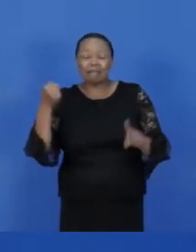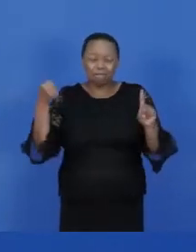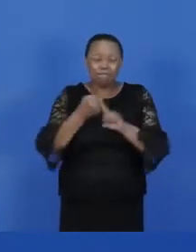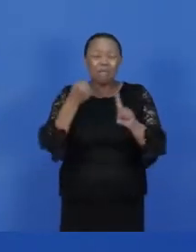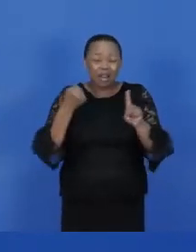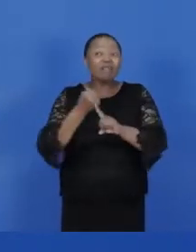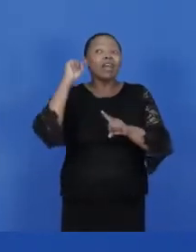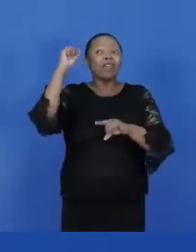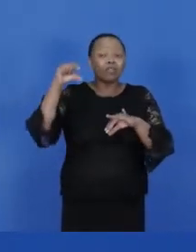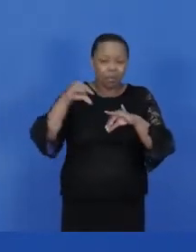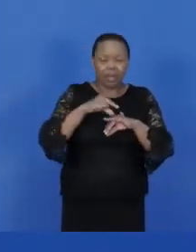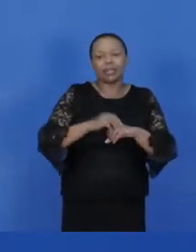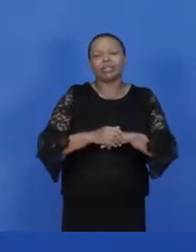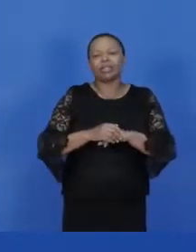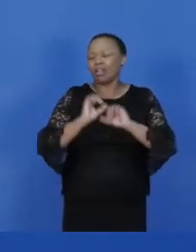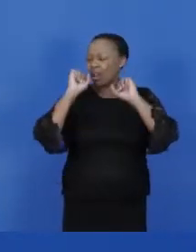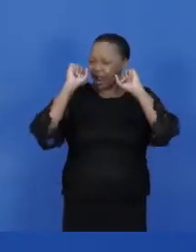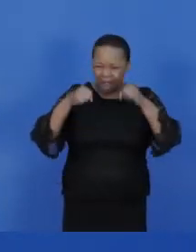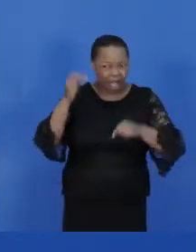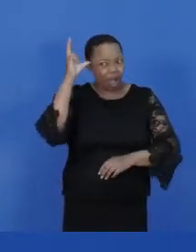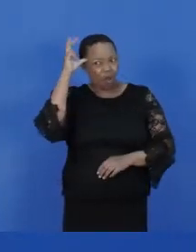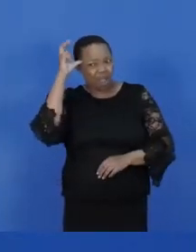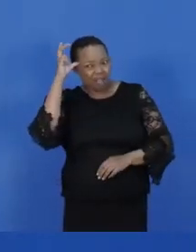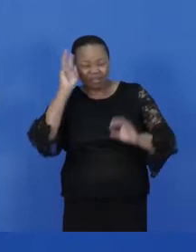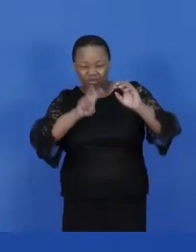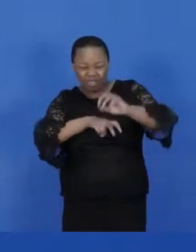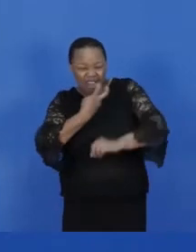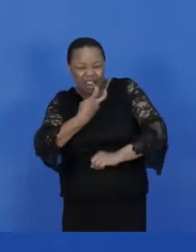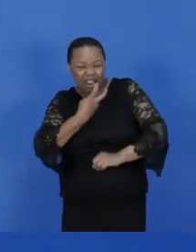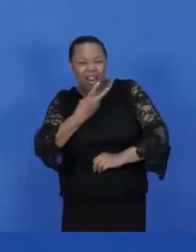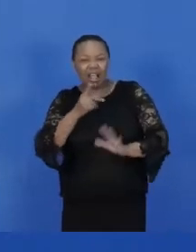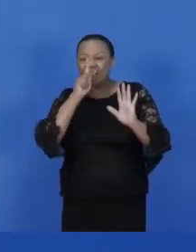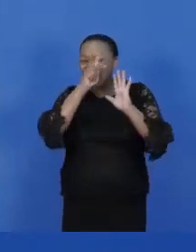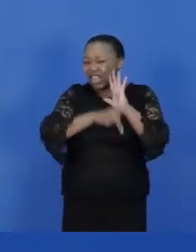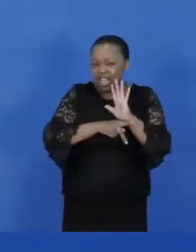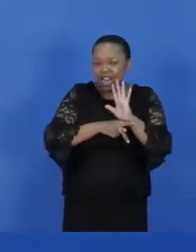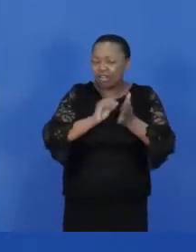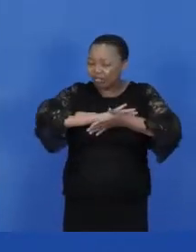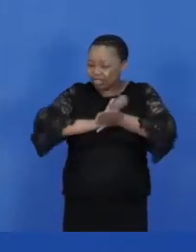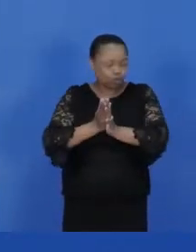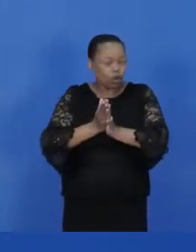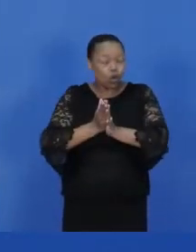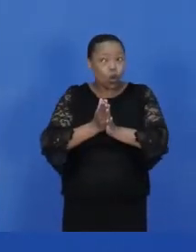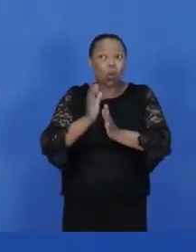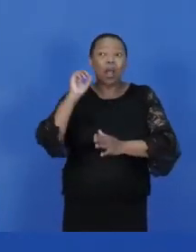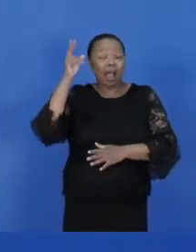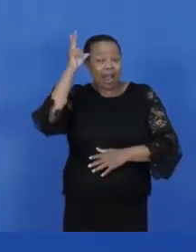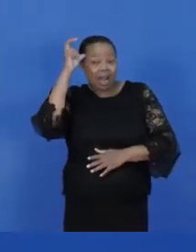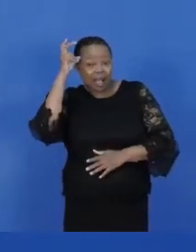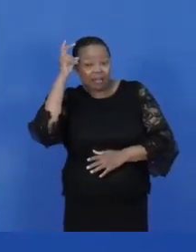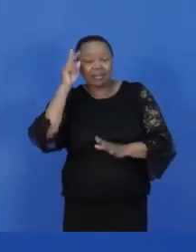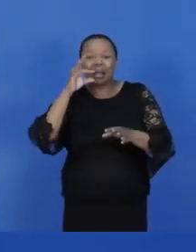come this far already. Don't allow the devil to steal, kill, and destroy. Because the enemy's plan is to steal, kill,